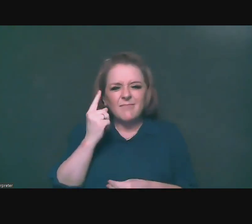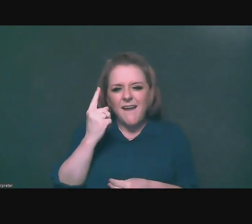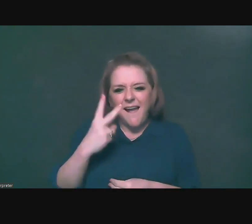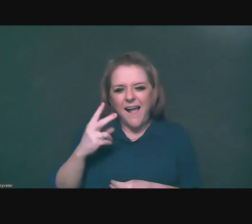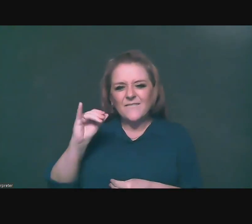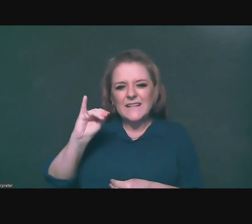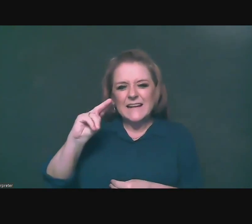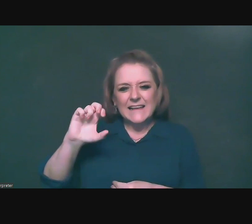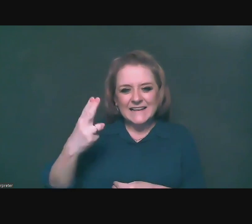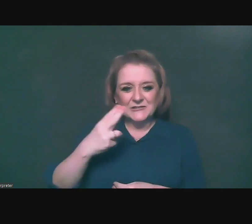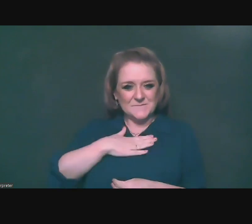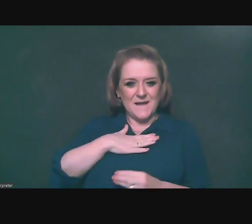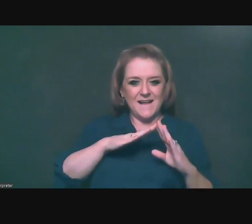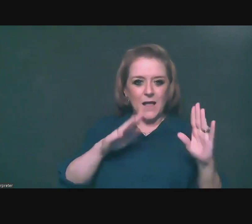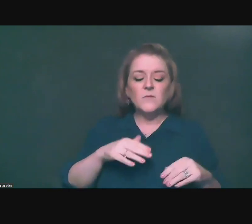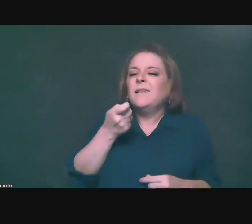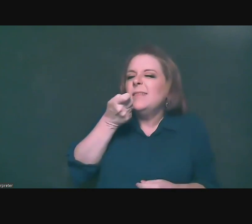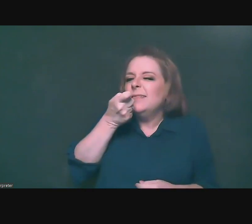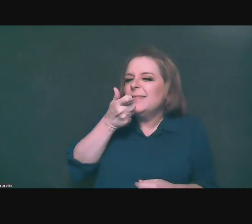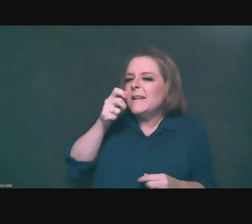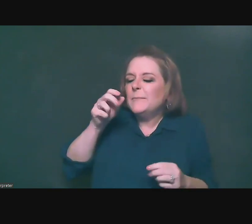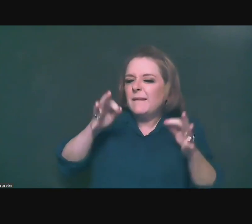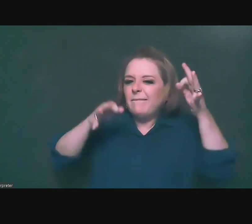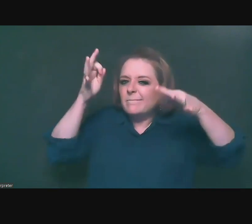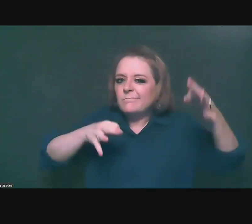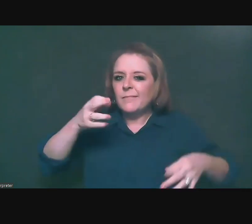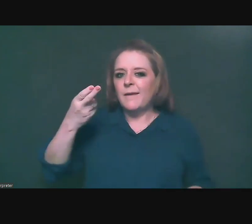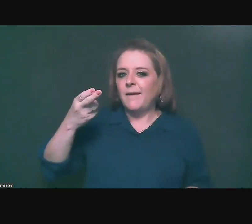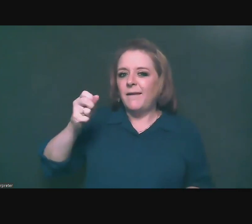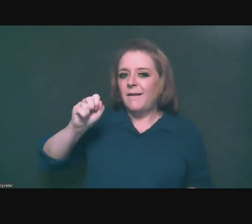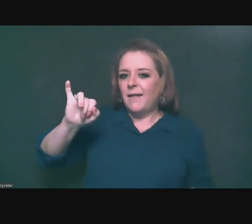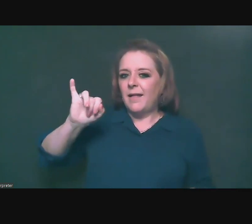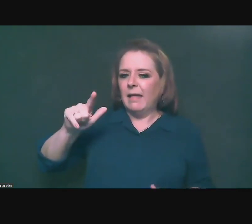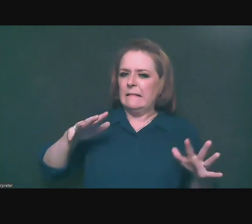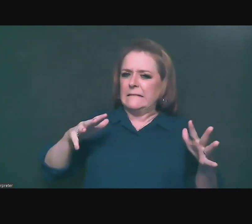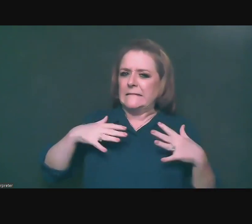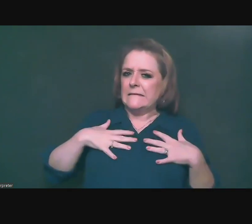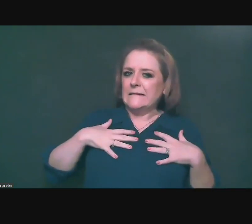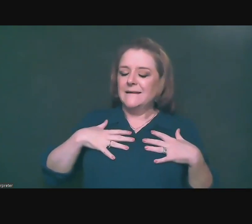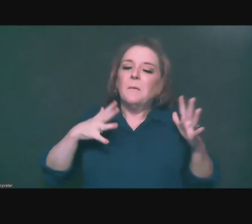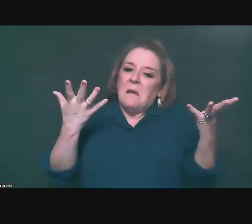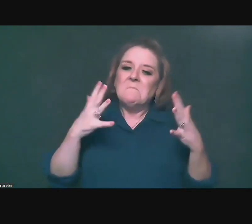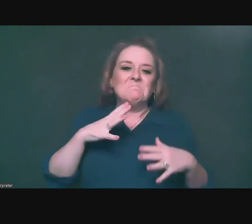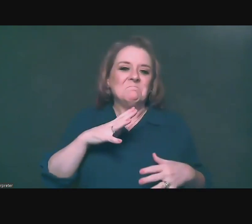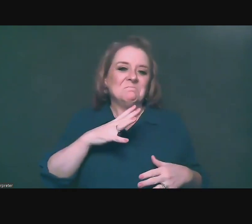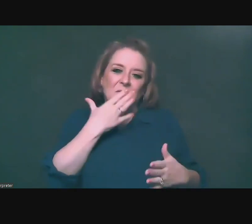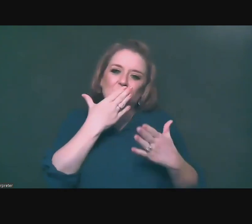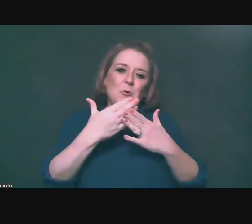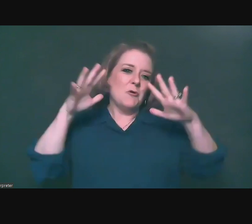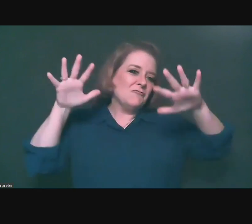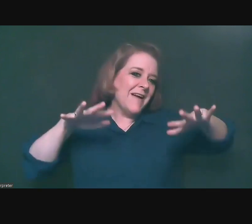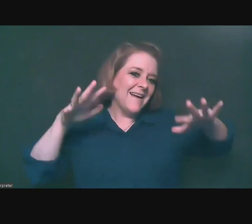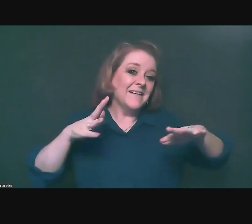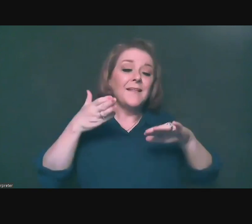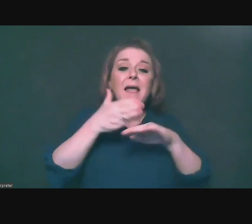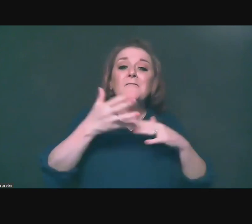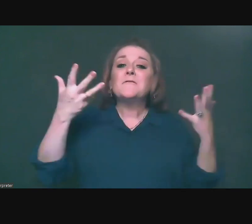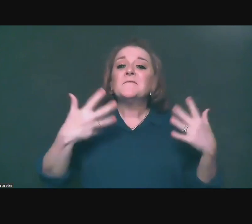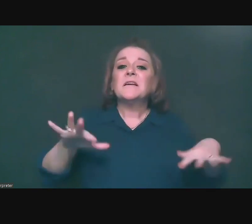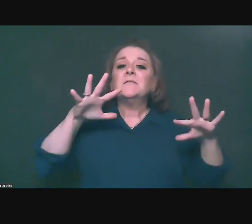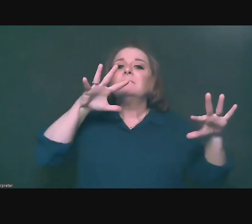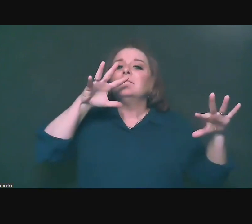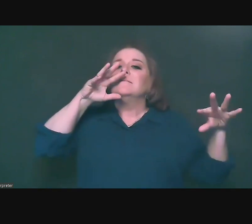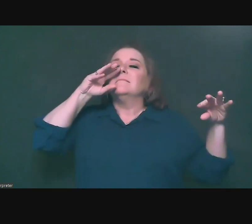our house. A little bit of hail, which always makes me nervous, but we had some good rain, and it always smells so wonderful after we have